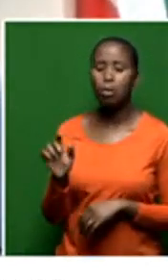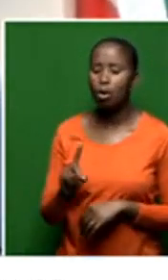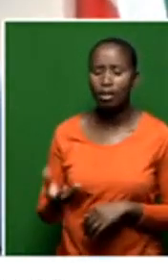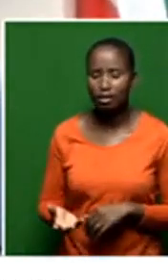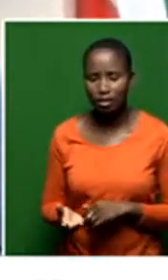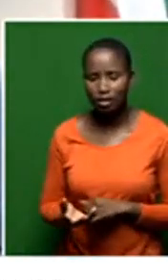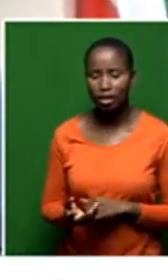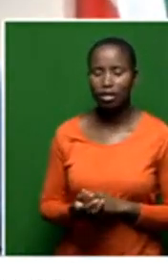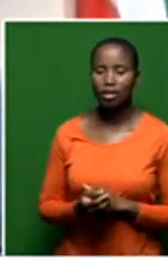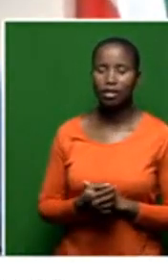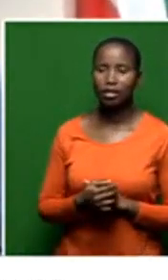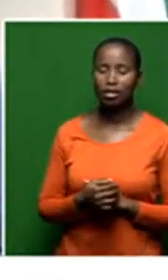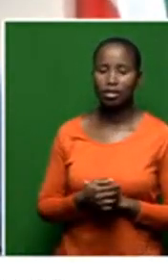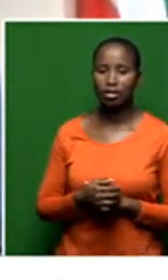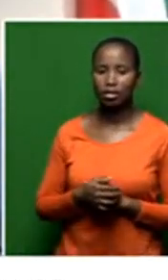calls,